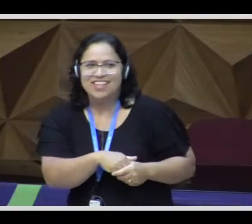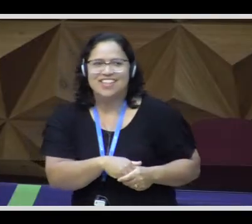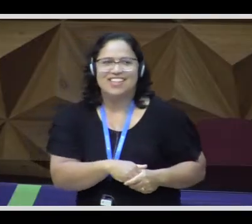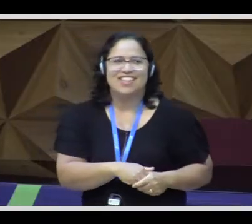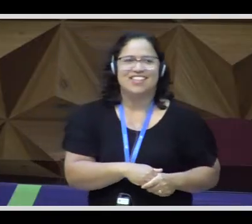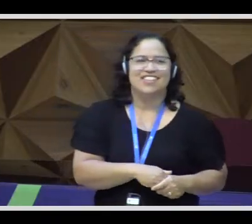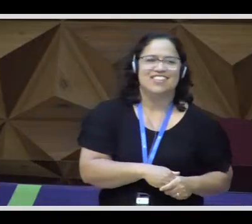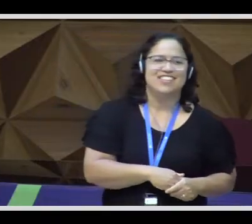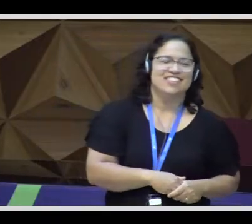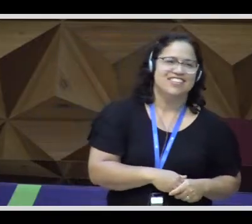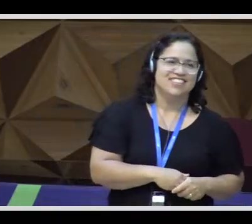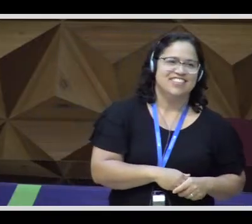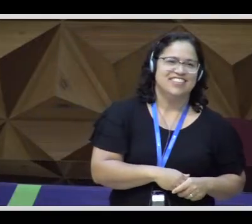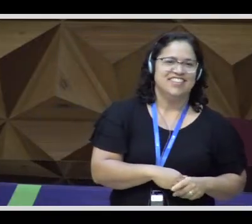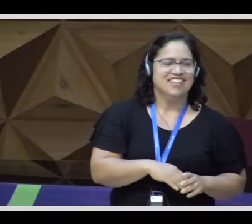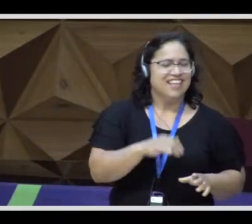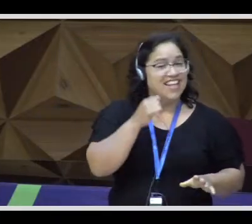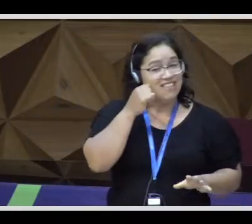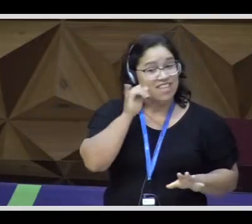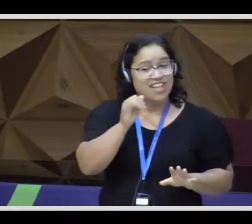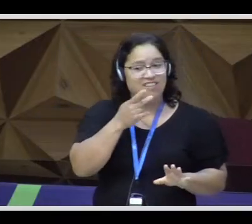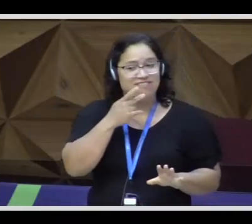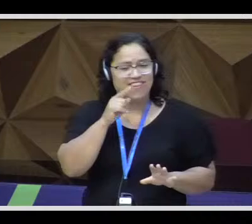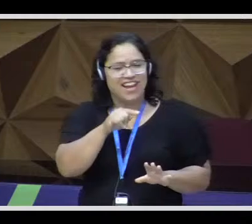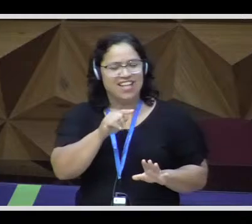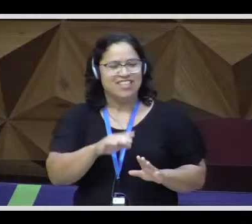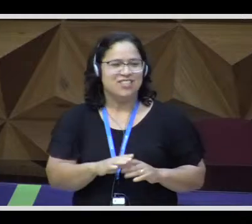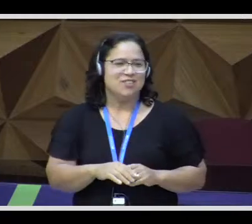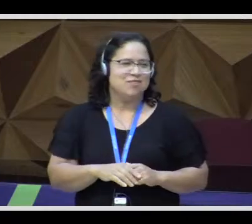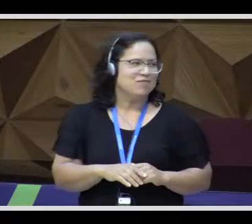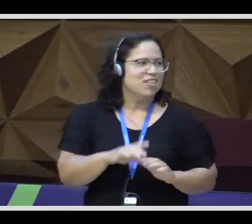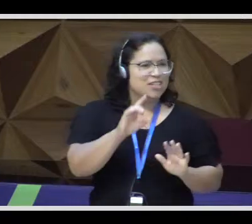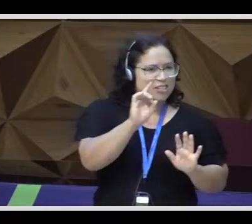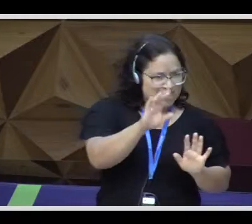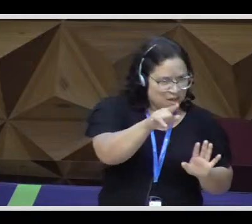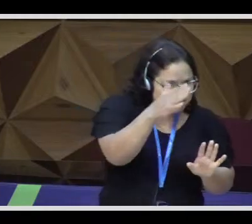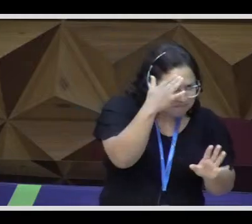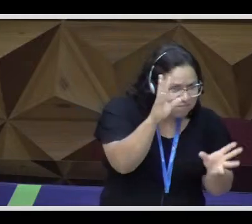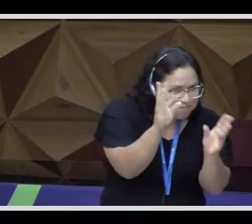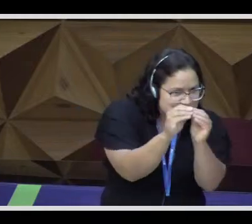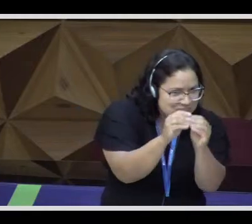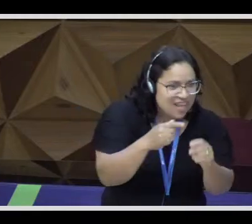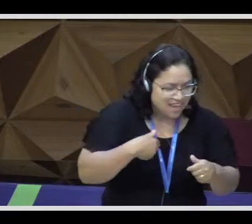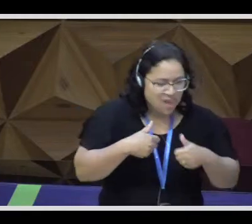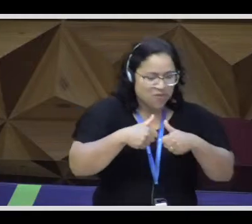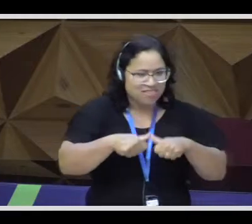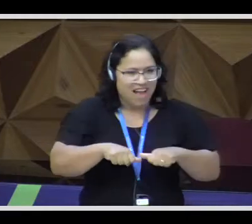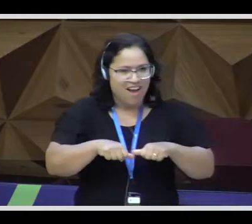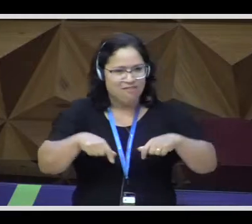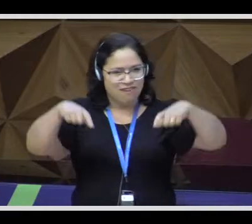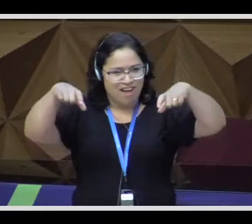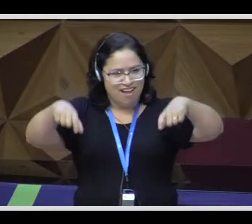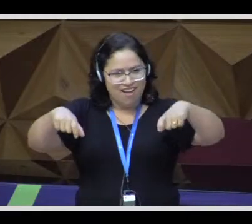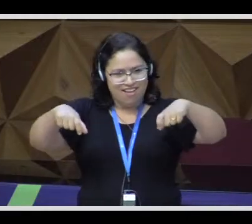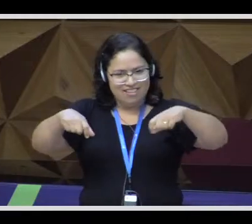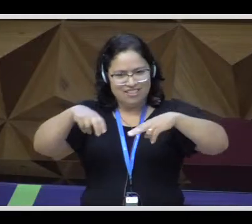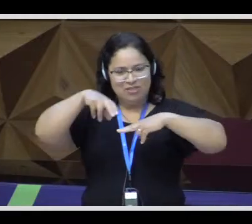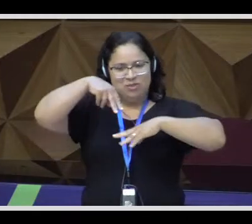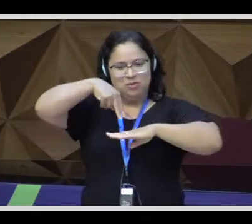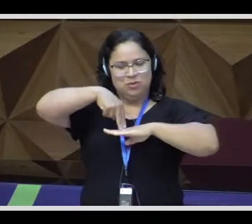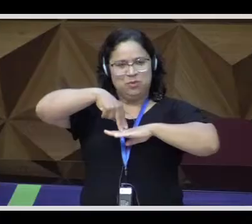Okay. So just to make sure, because I was in that game in 2014. I was